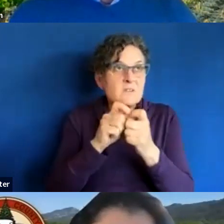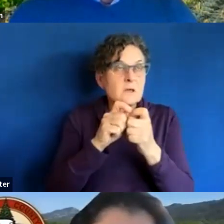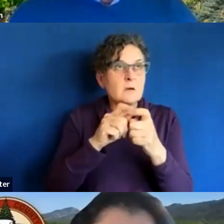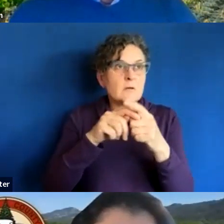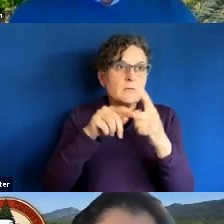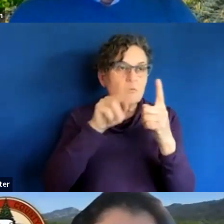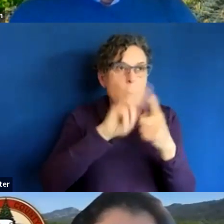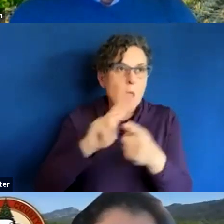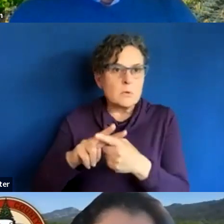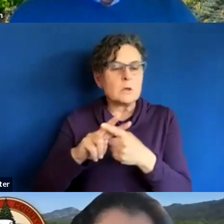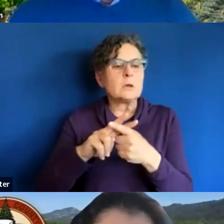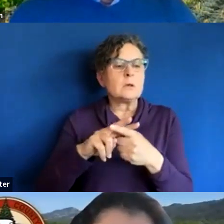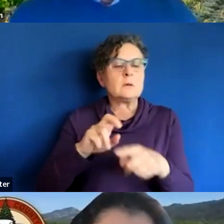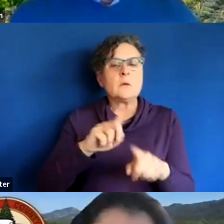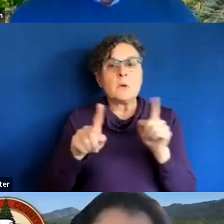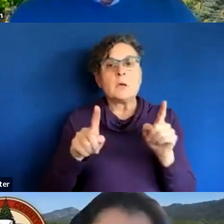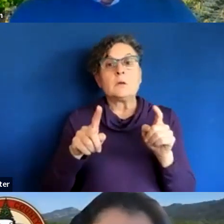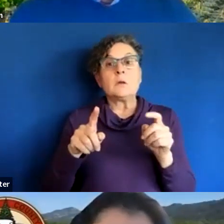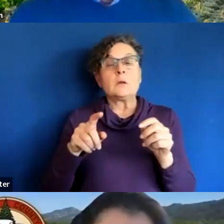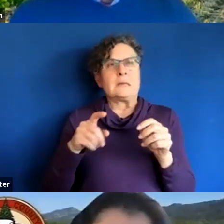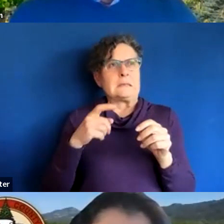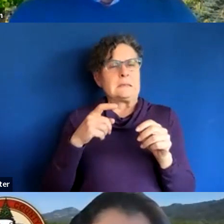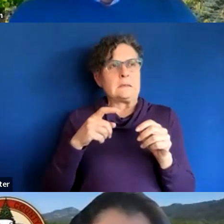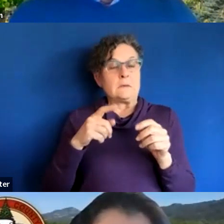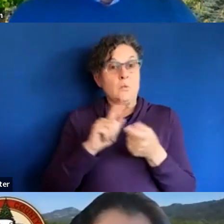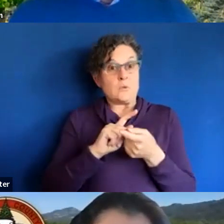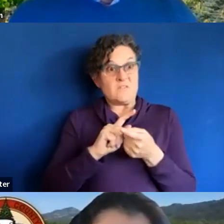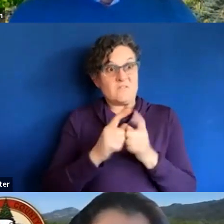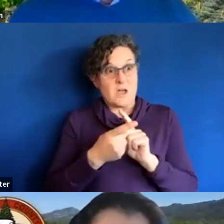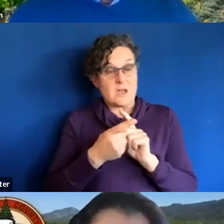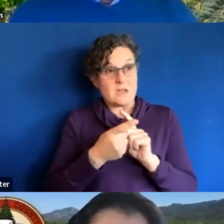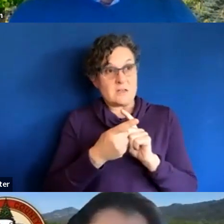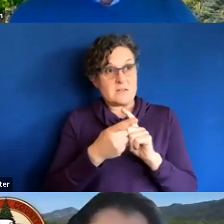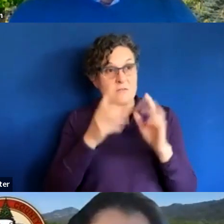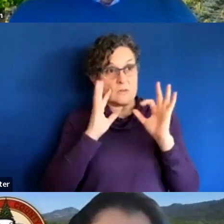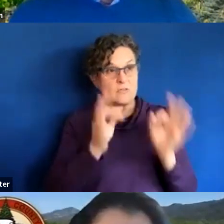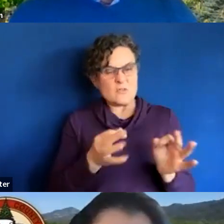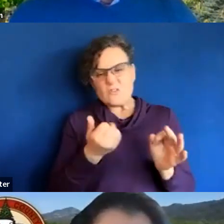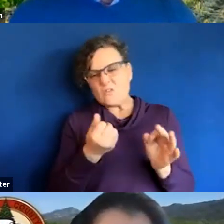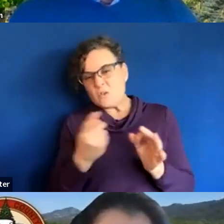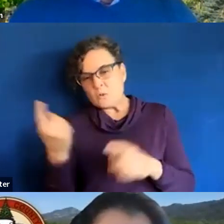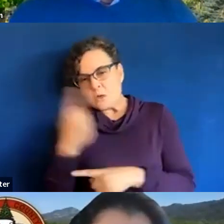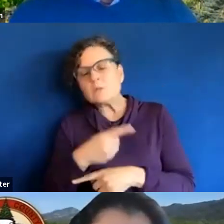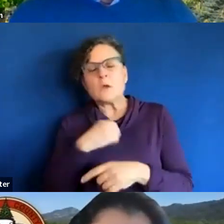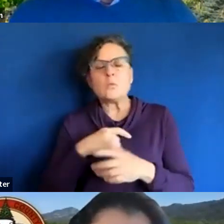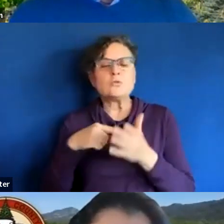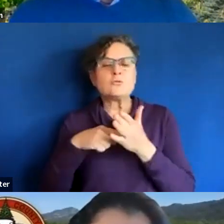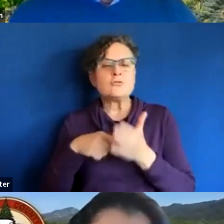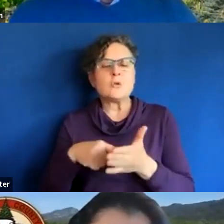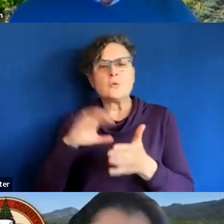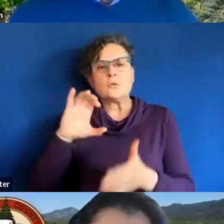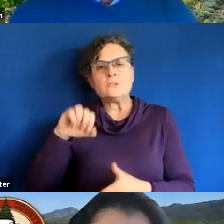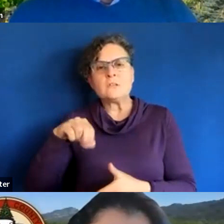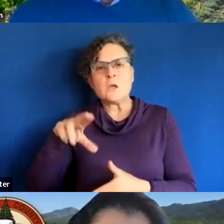think the revised resolutions will be published in the next couple of days, and those have the CEQA exemptions in them.